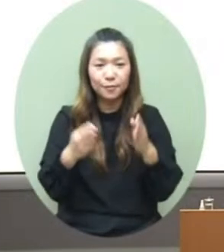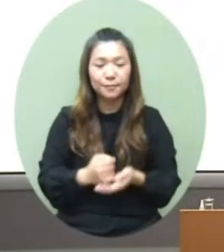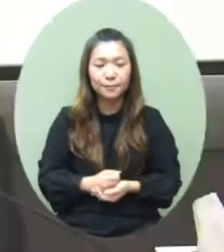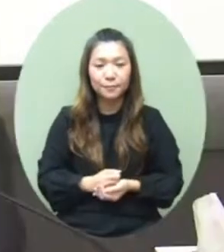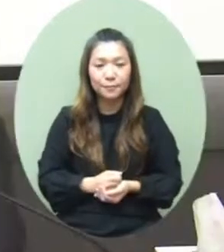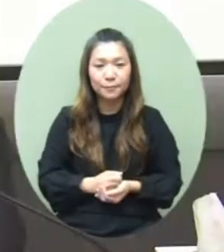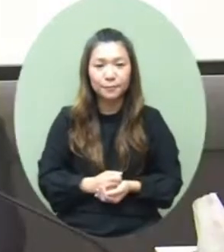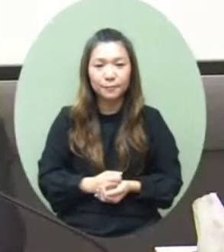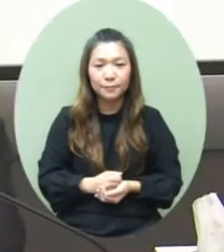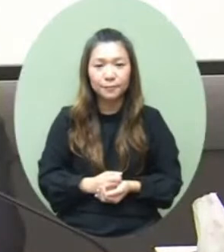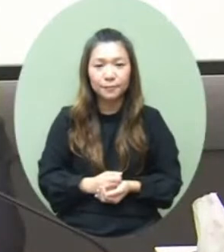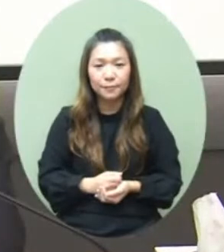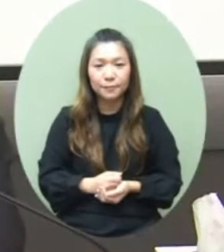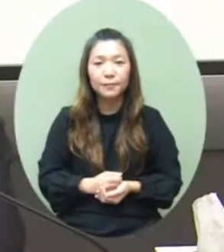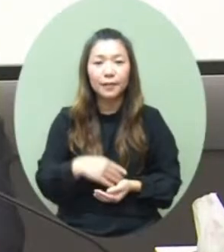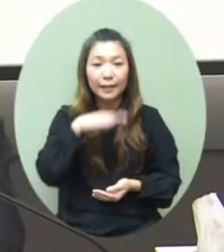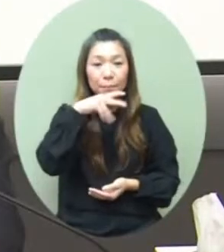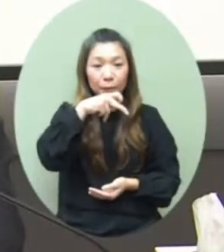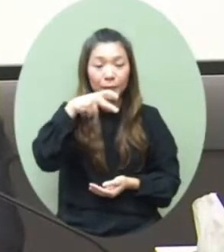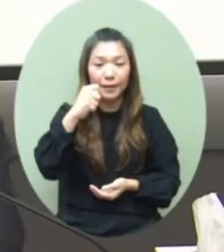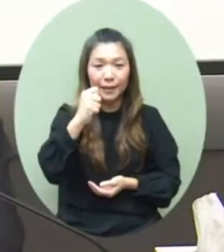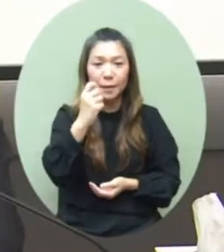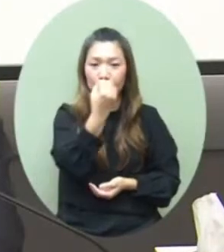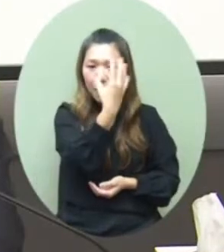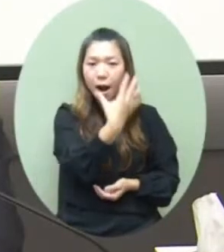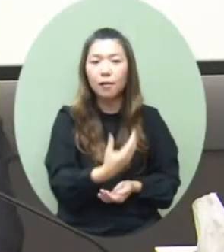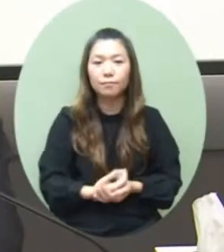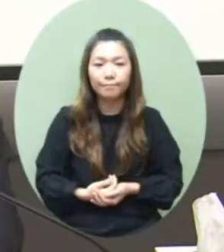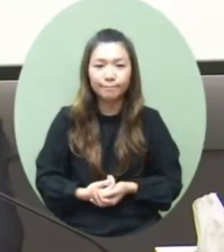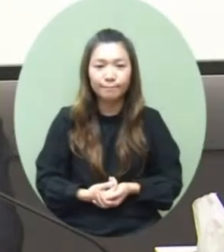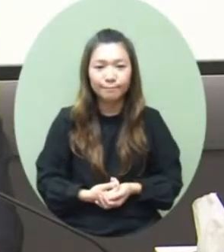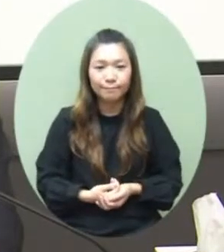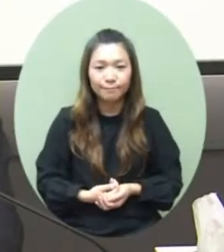In July, this carnival will be hosted.